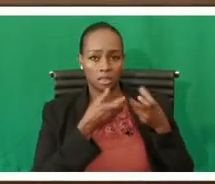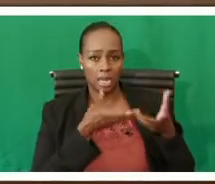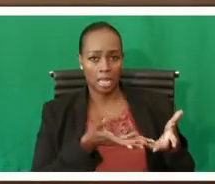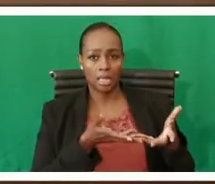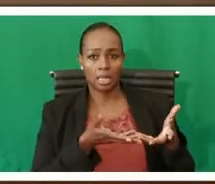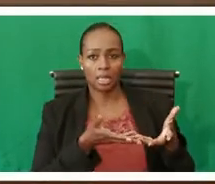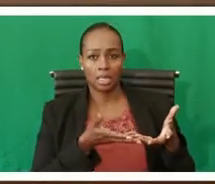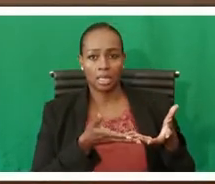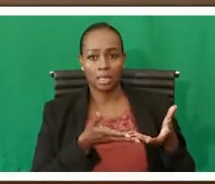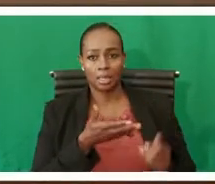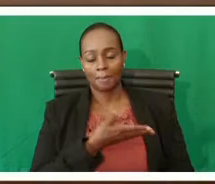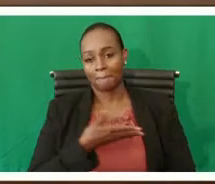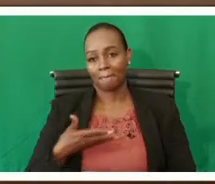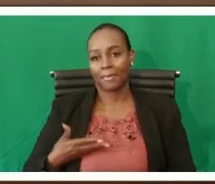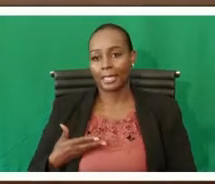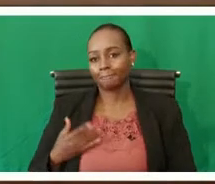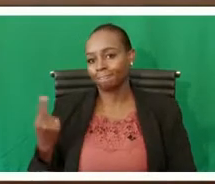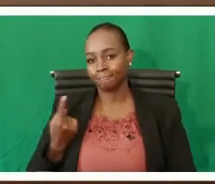bomme ba elwana ba le ba.